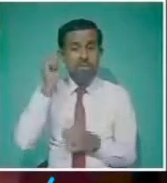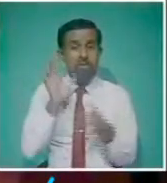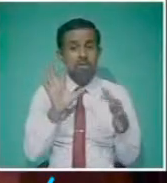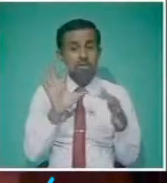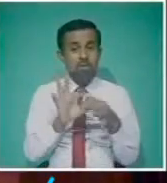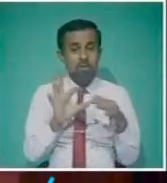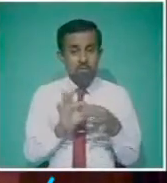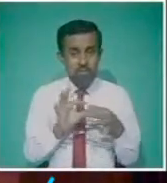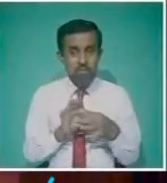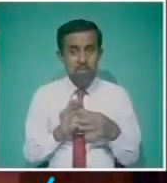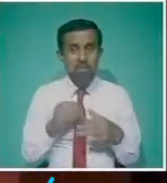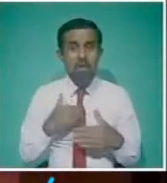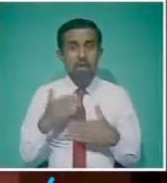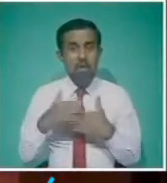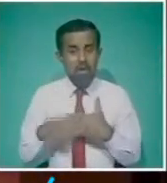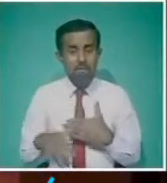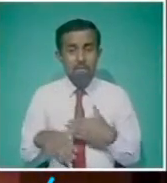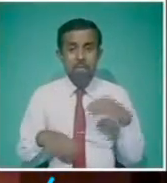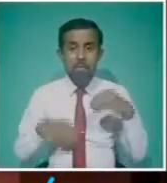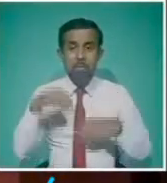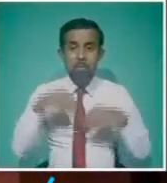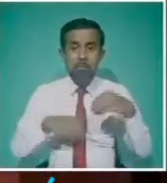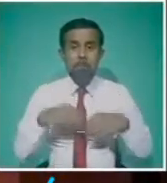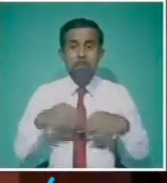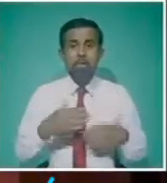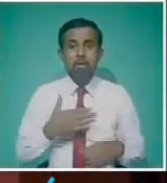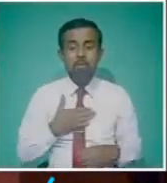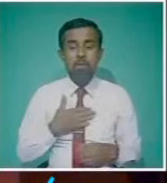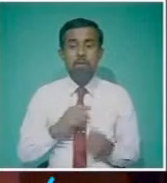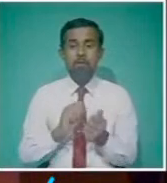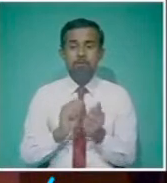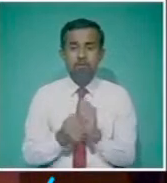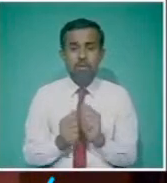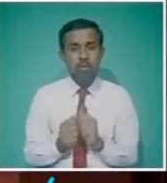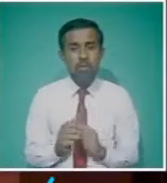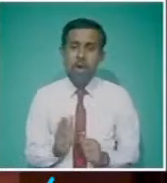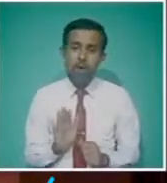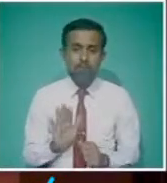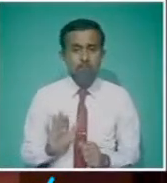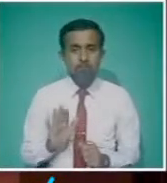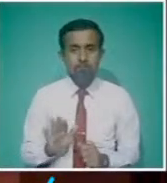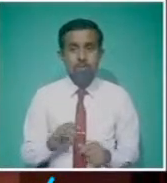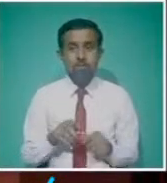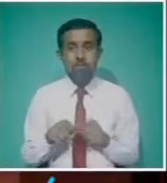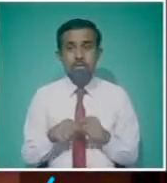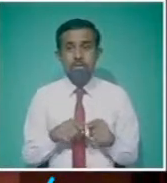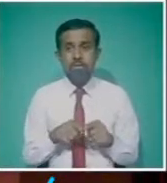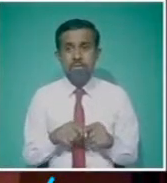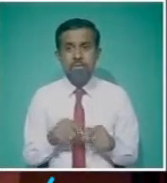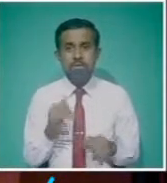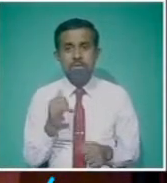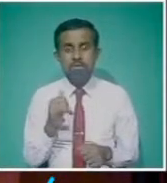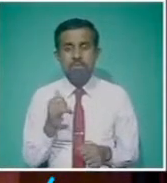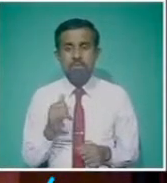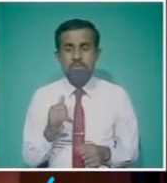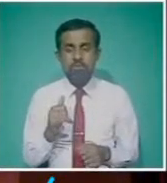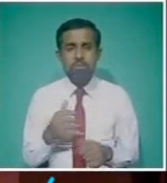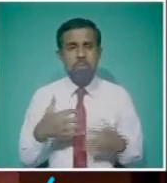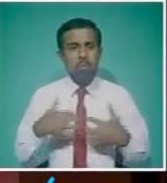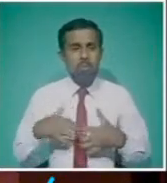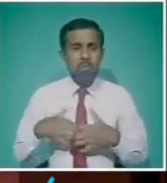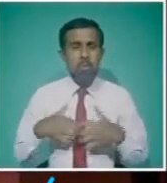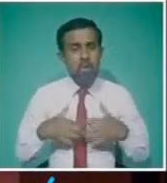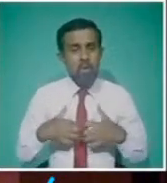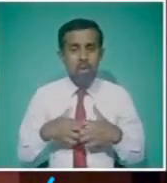Whatever our political differences and history of confrontation, that resulted from the periods